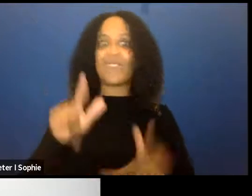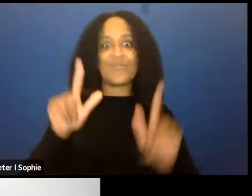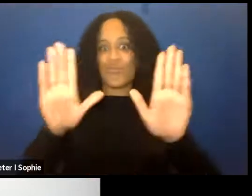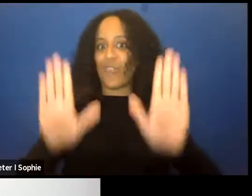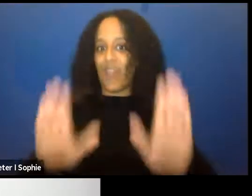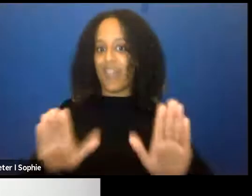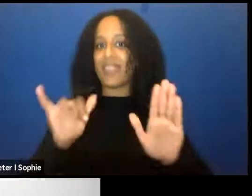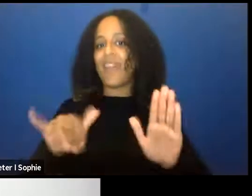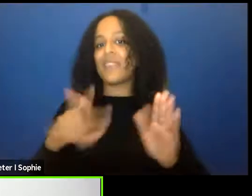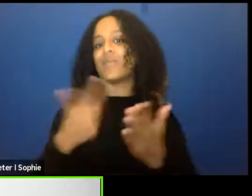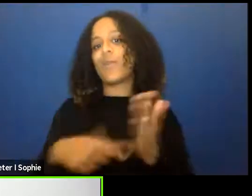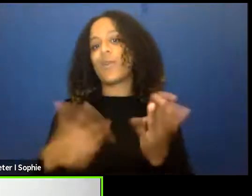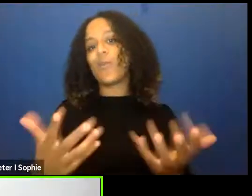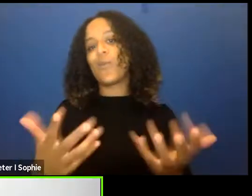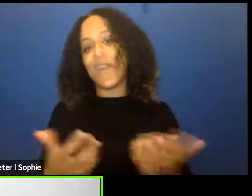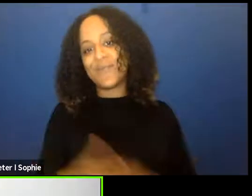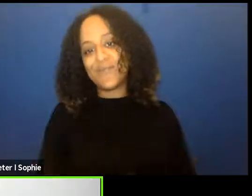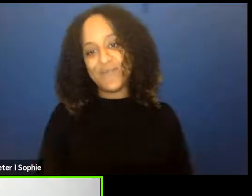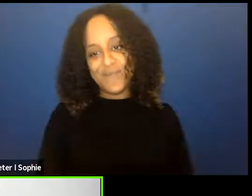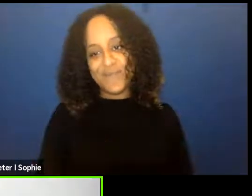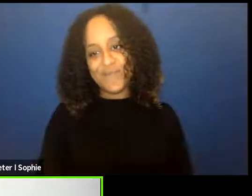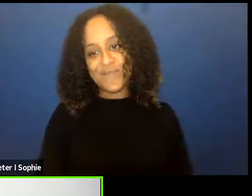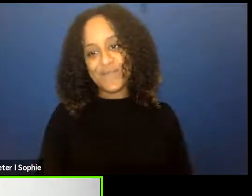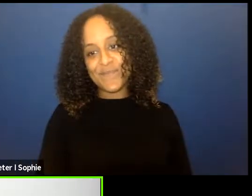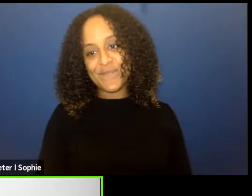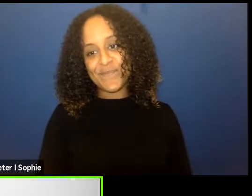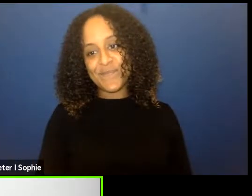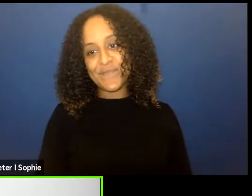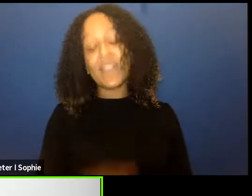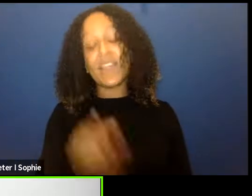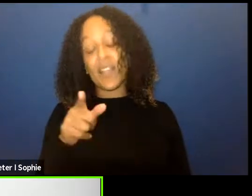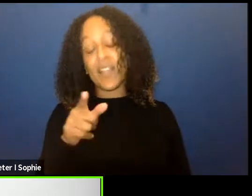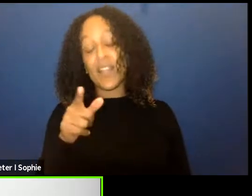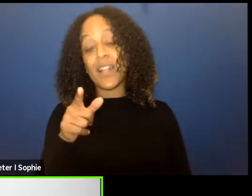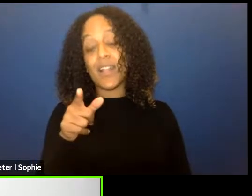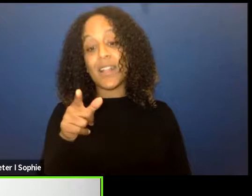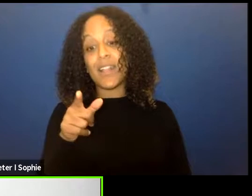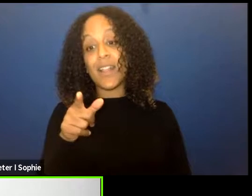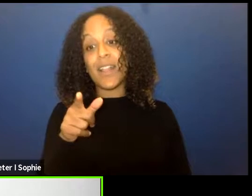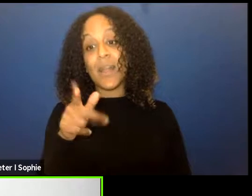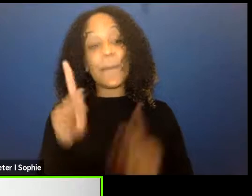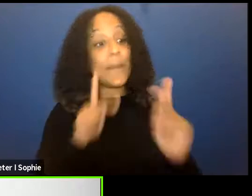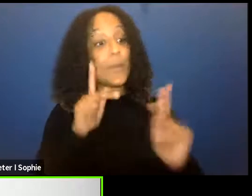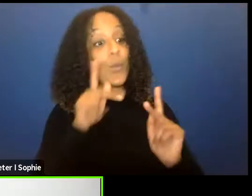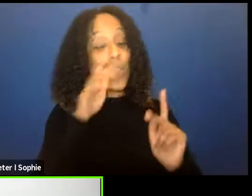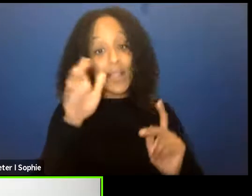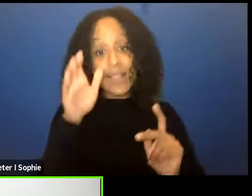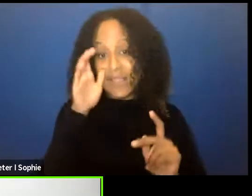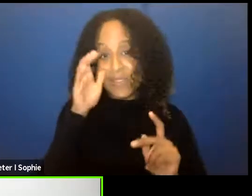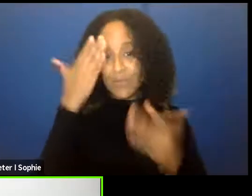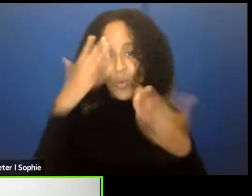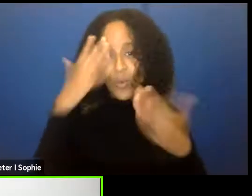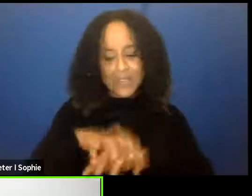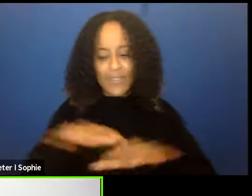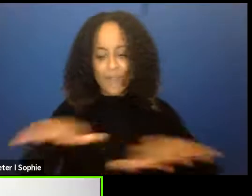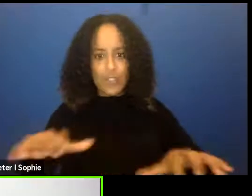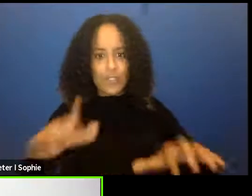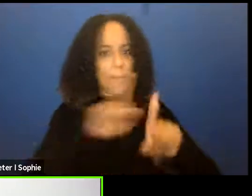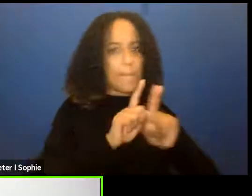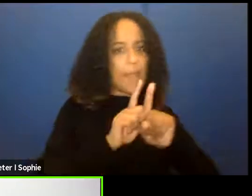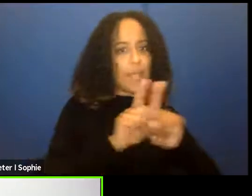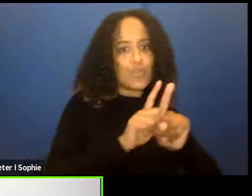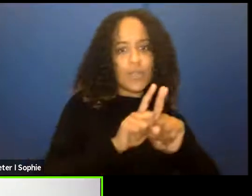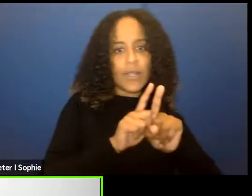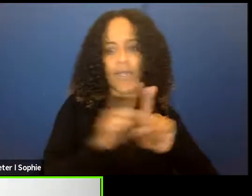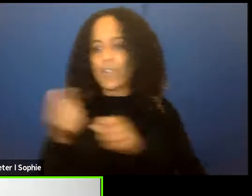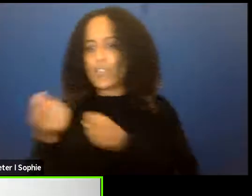what you want. Yeah, let's for those that are listening that don't know the difference between mentoring and sponsoring, can you